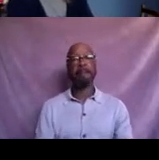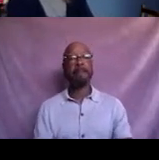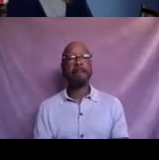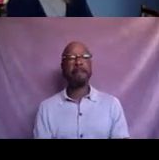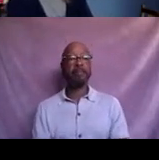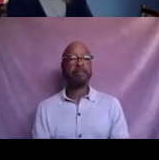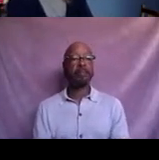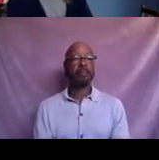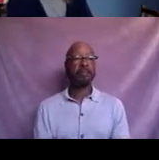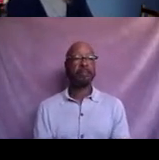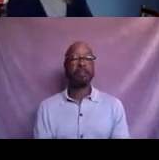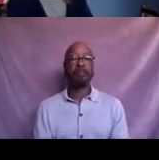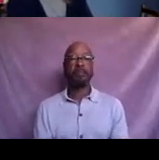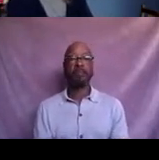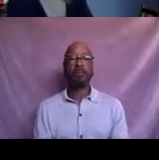Okay.